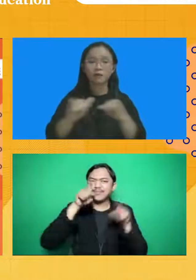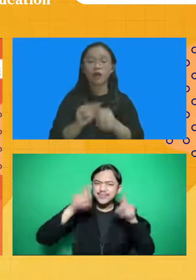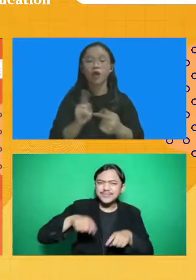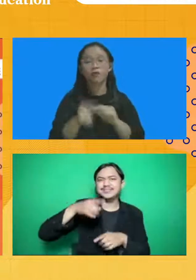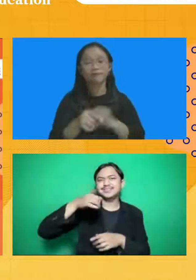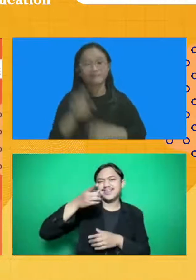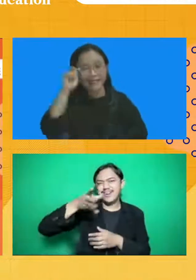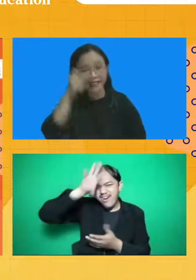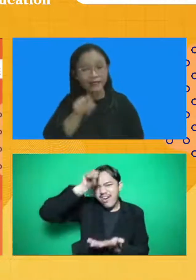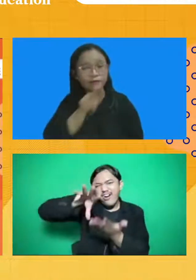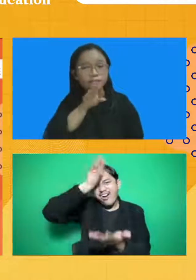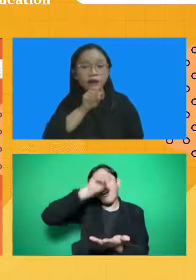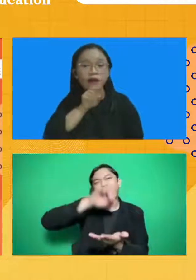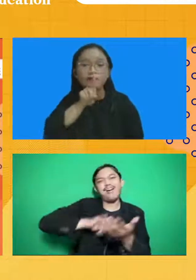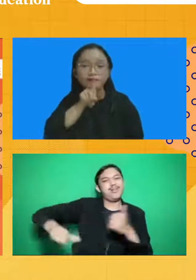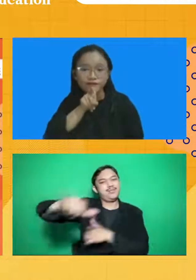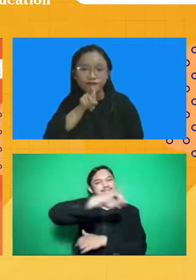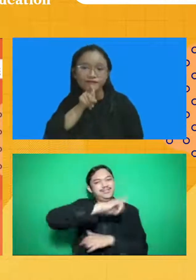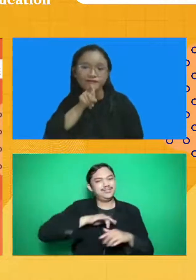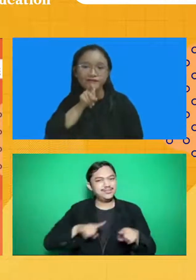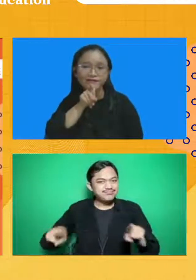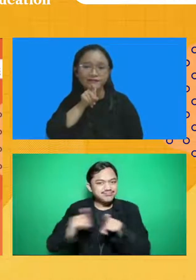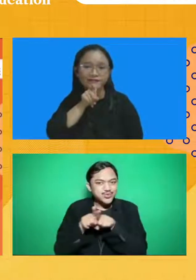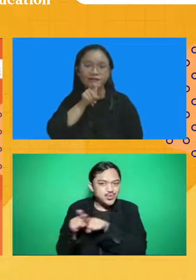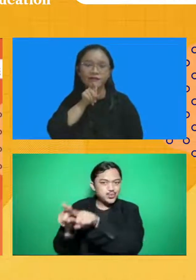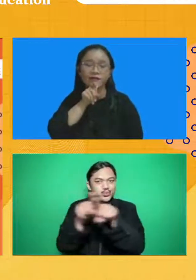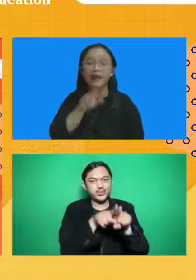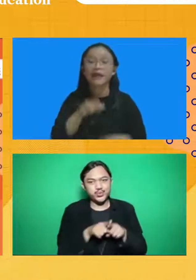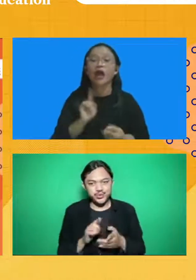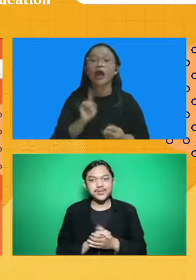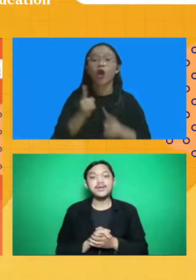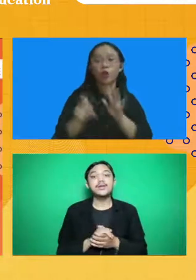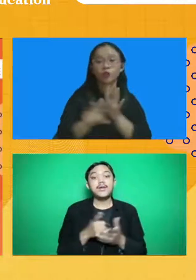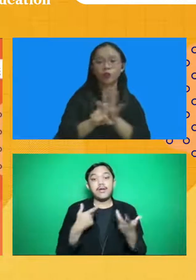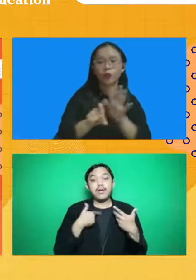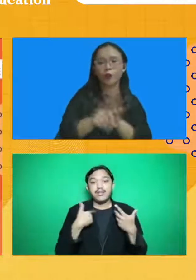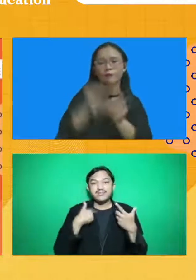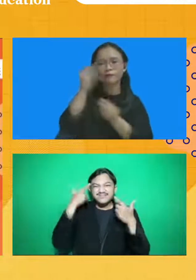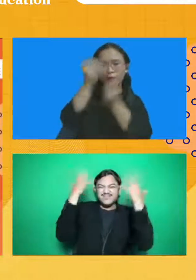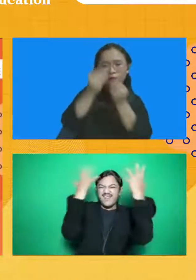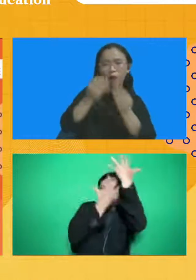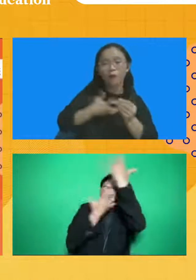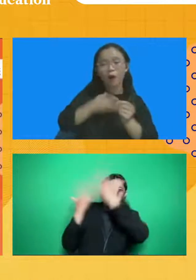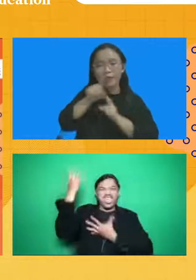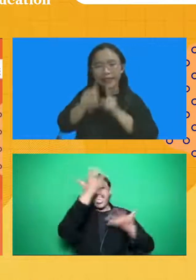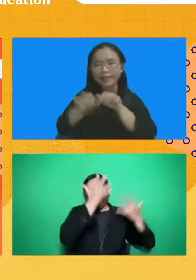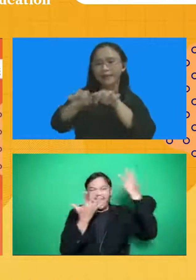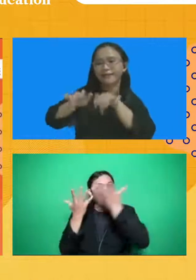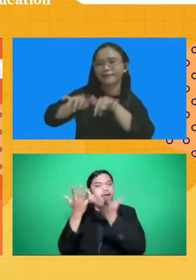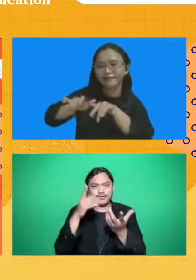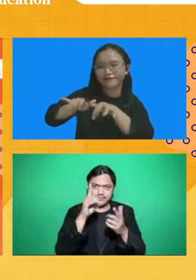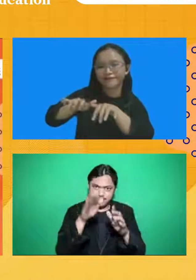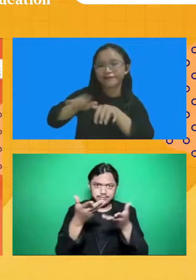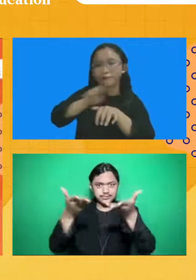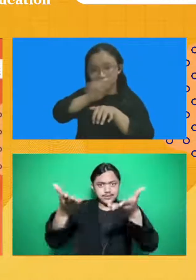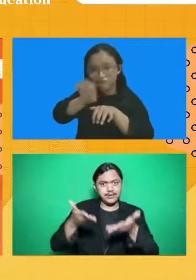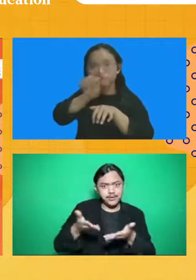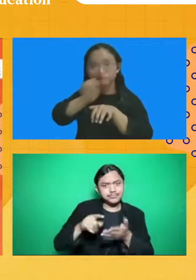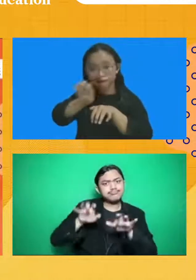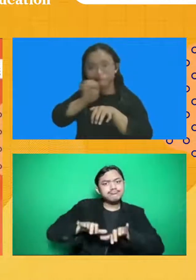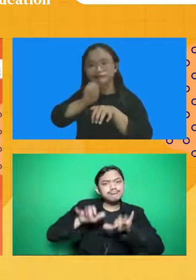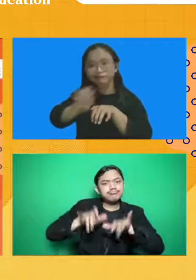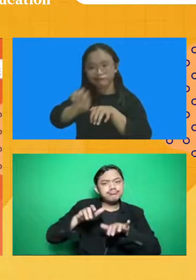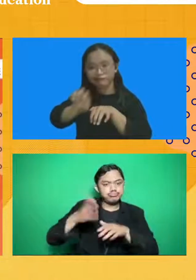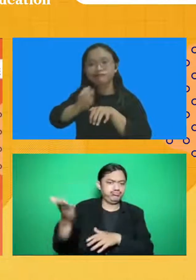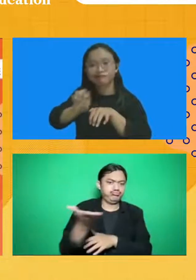question to the today's presenters by typing a question into the chat box. And you may send your question at any time during the